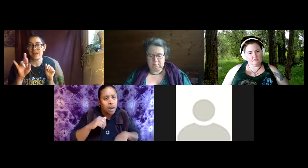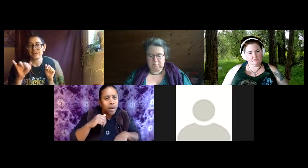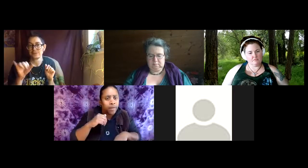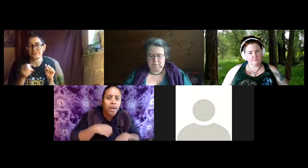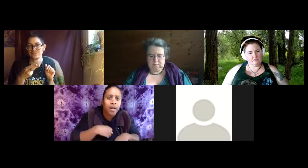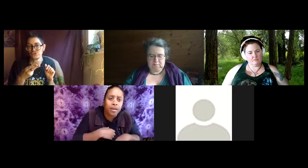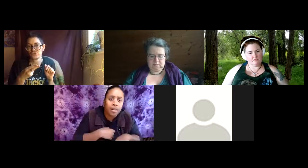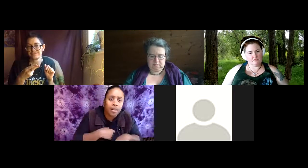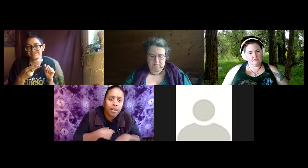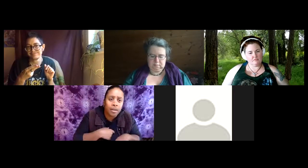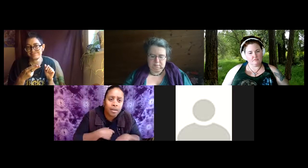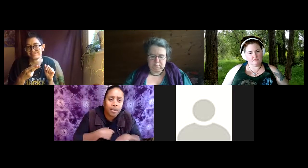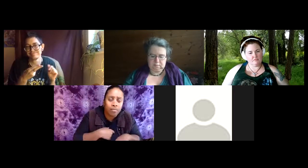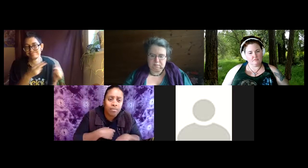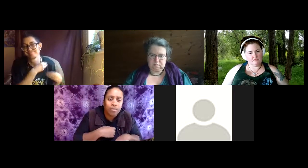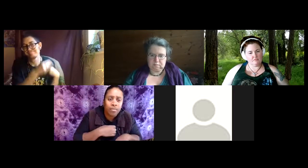I'm sorry, I'm trying to